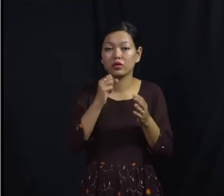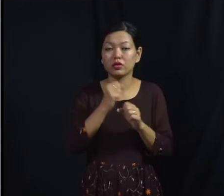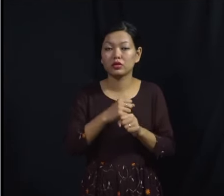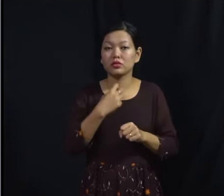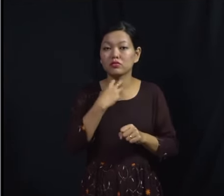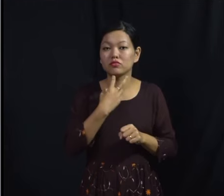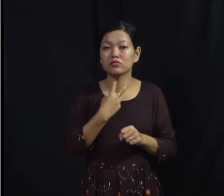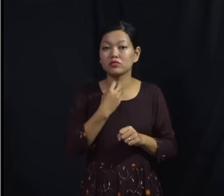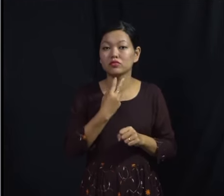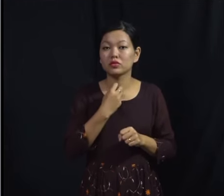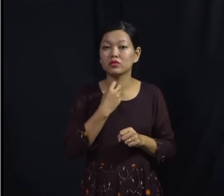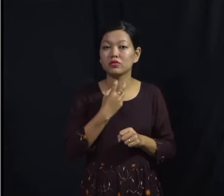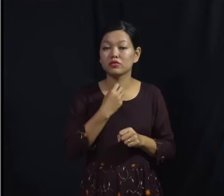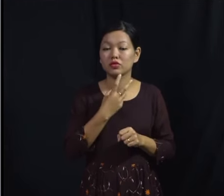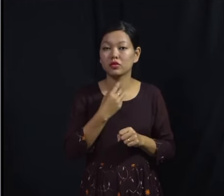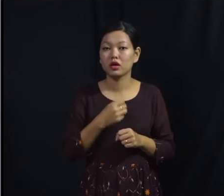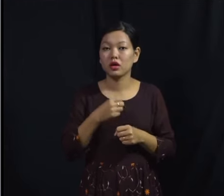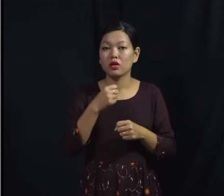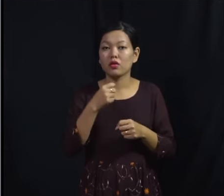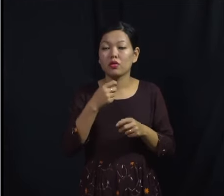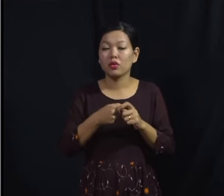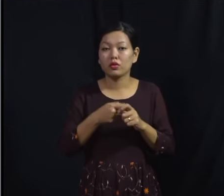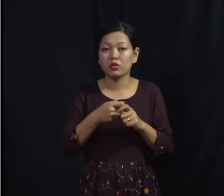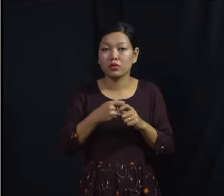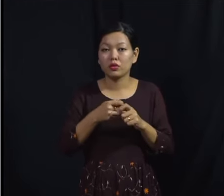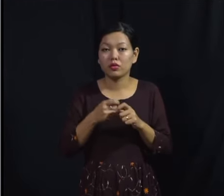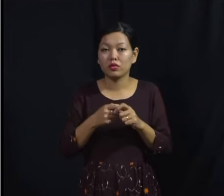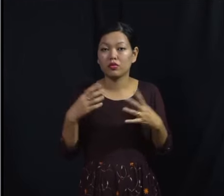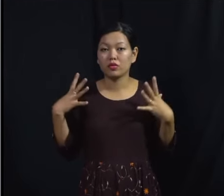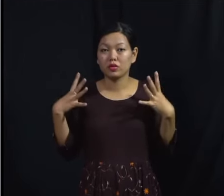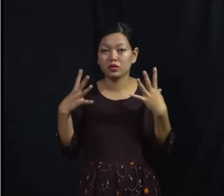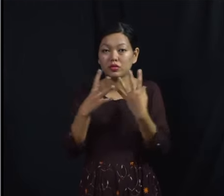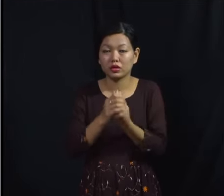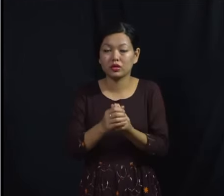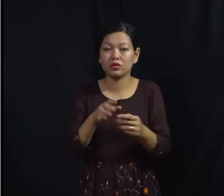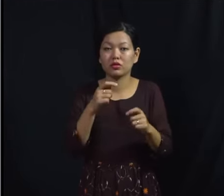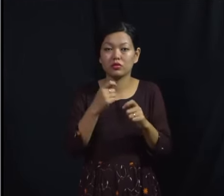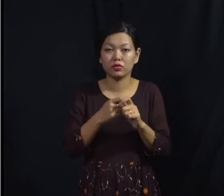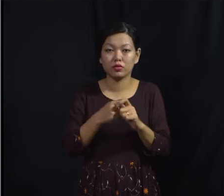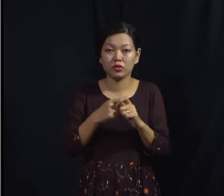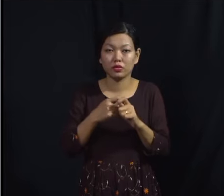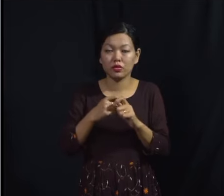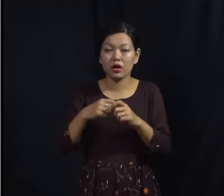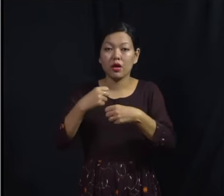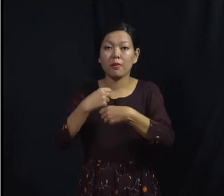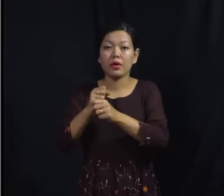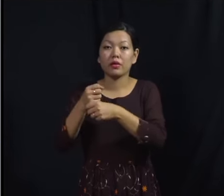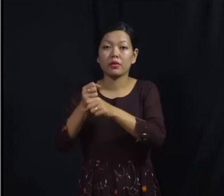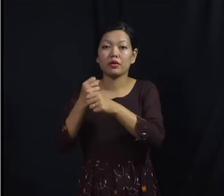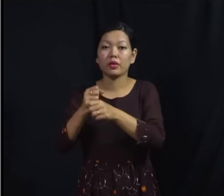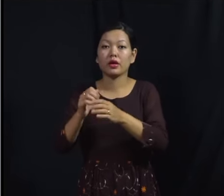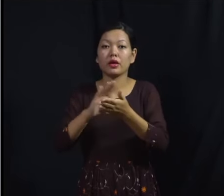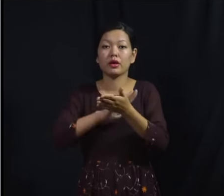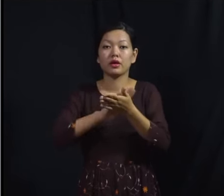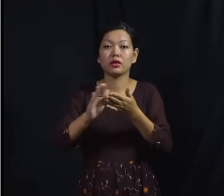when it was asked how it did it, we find out that that frog just kept on climbing